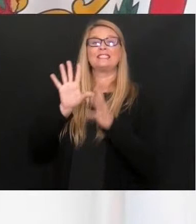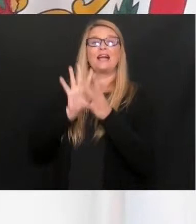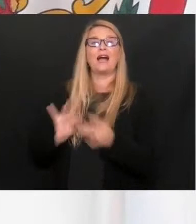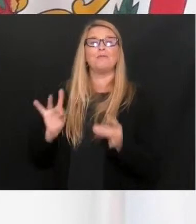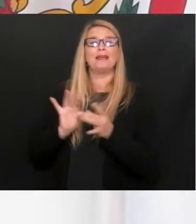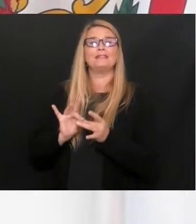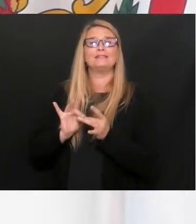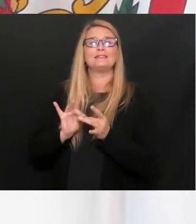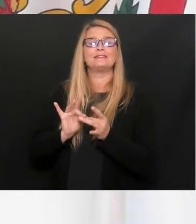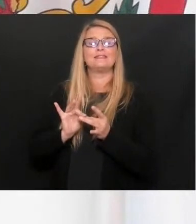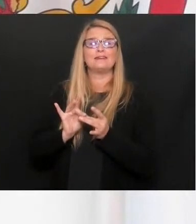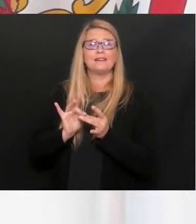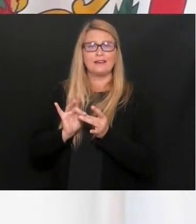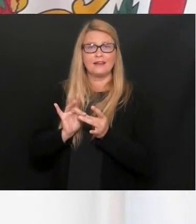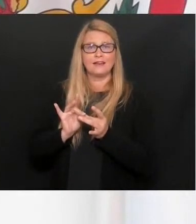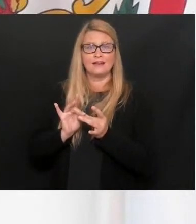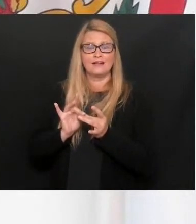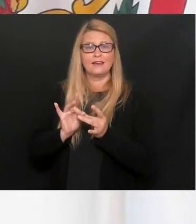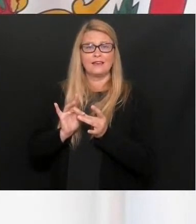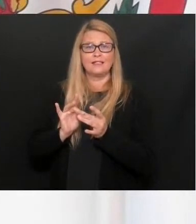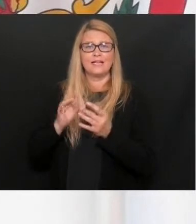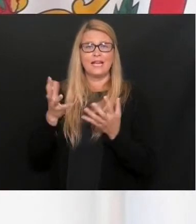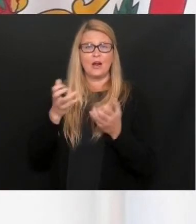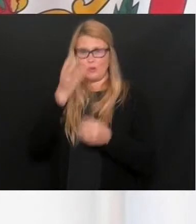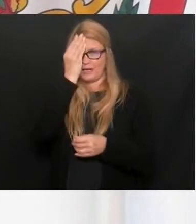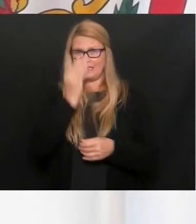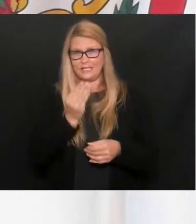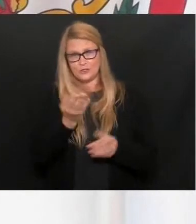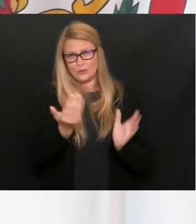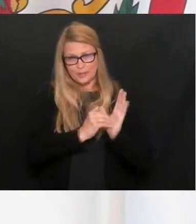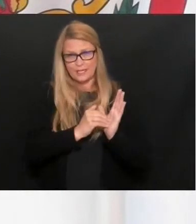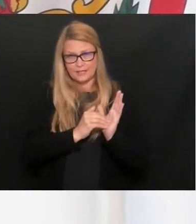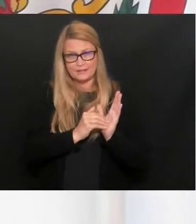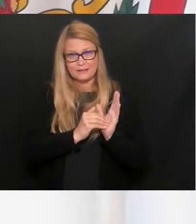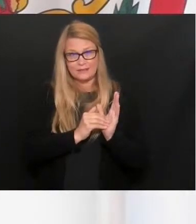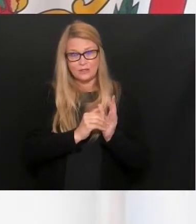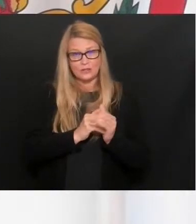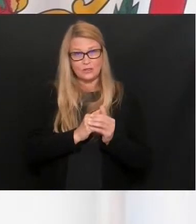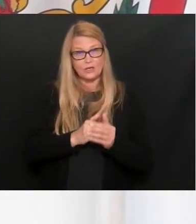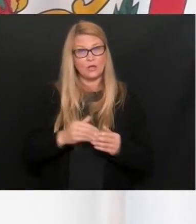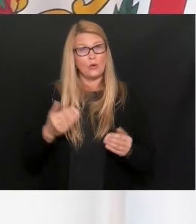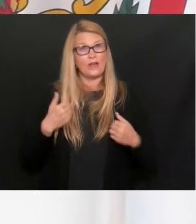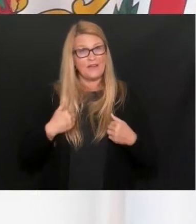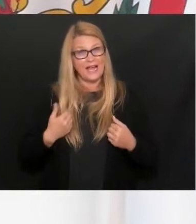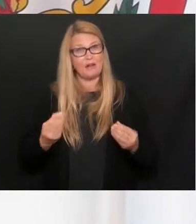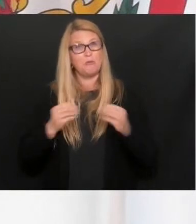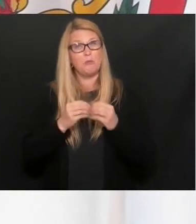want to bring that back in front of you just 1 second. There's been more than